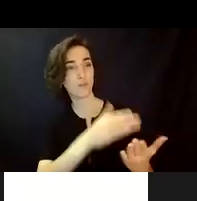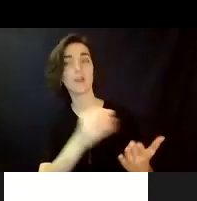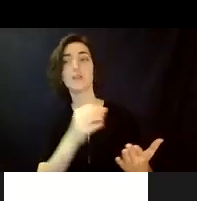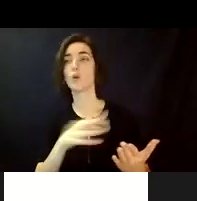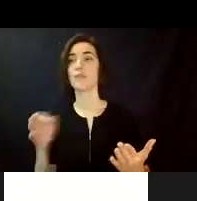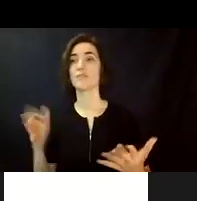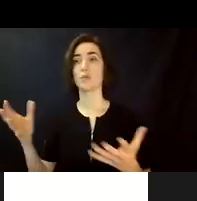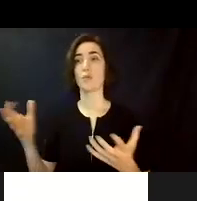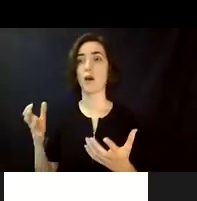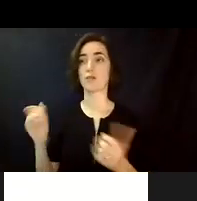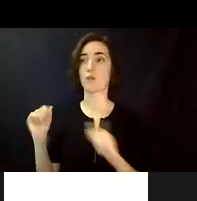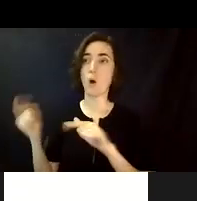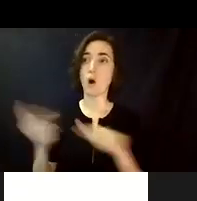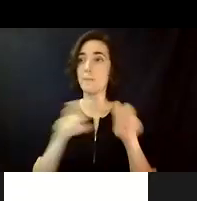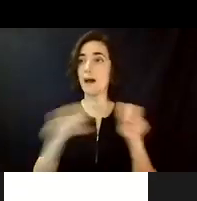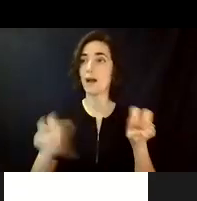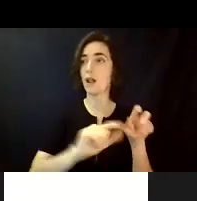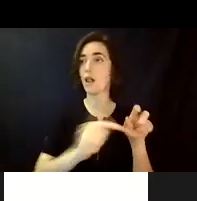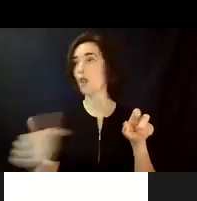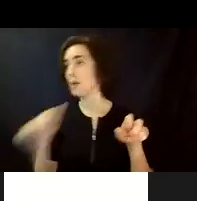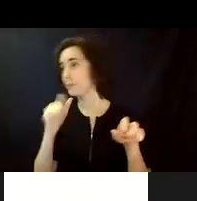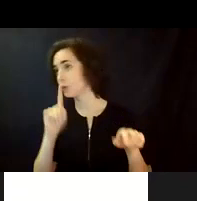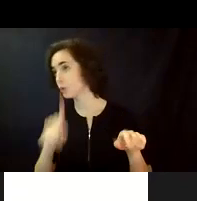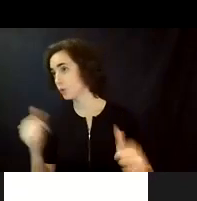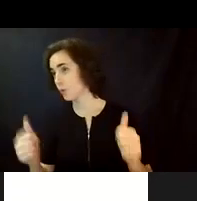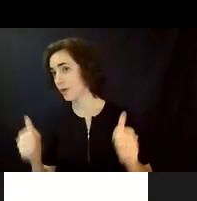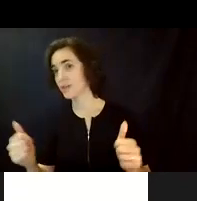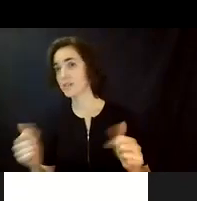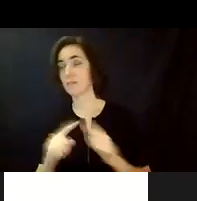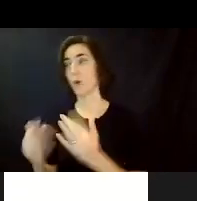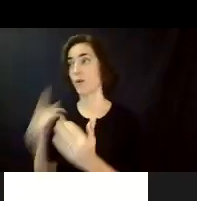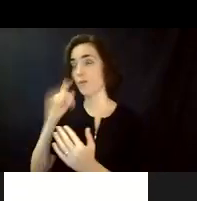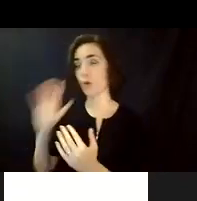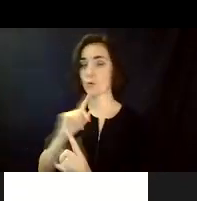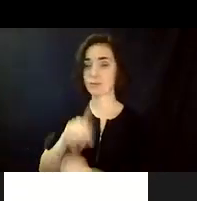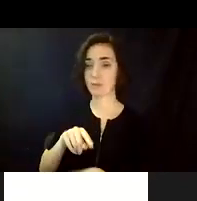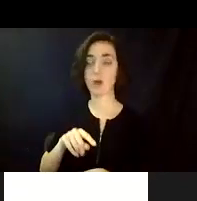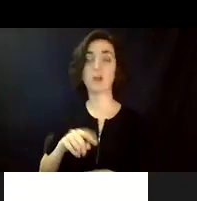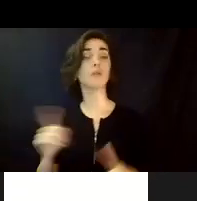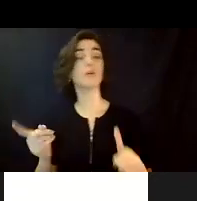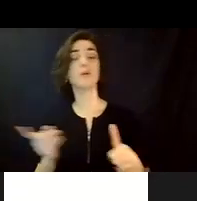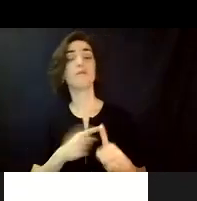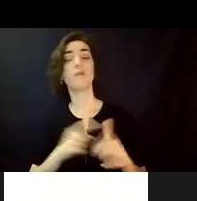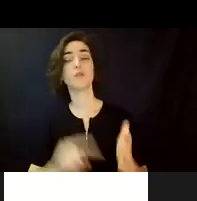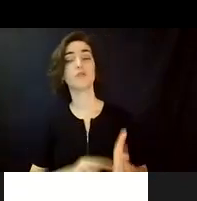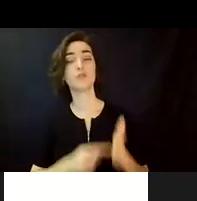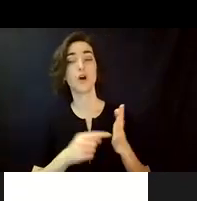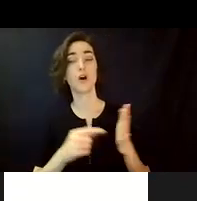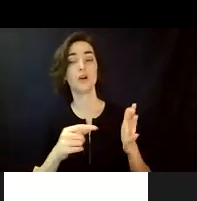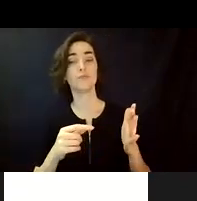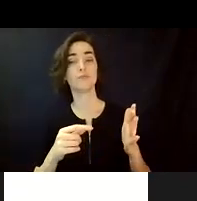for all panelists. So I'll wait for her response, but we can start with